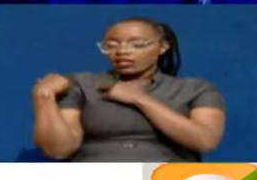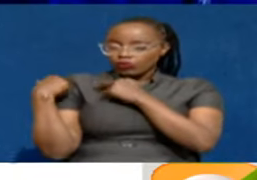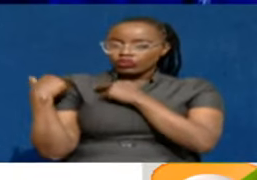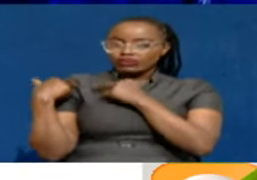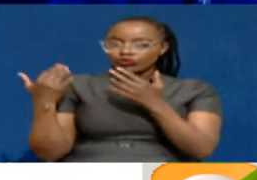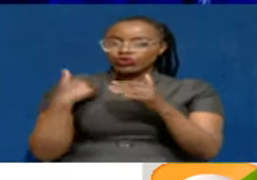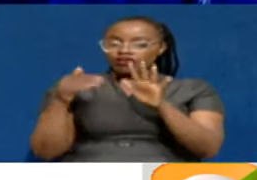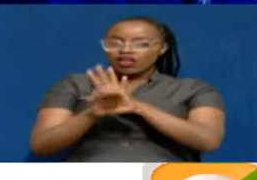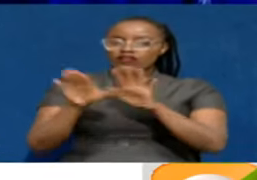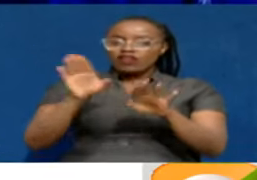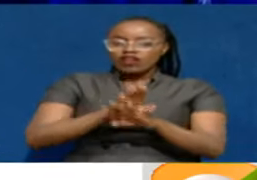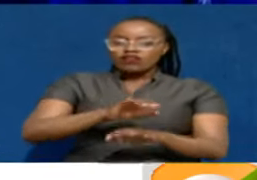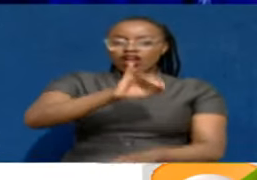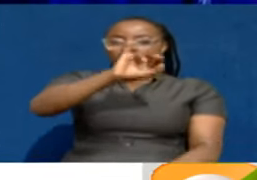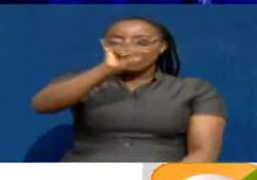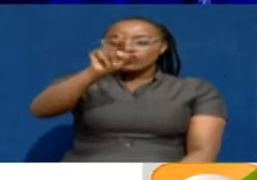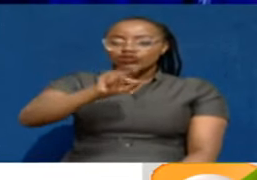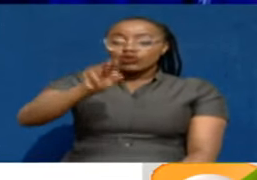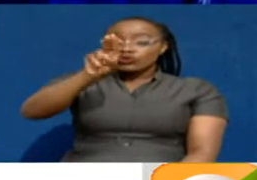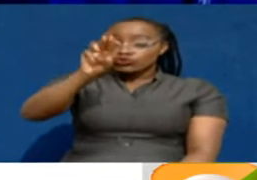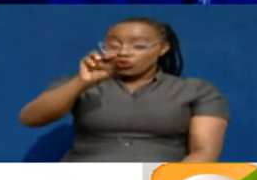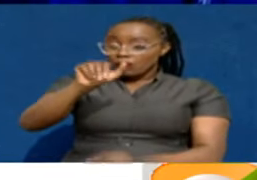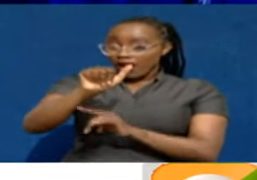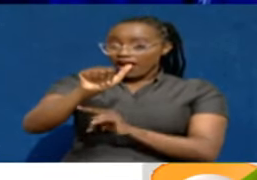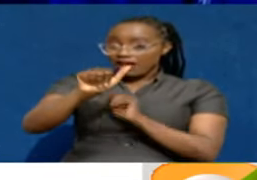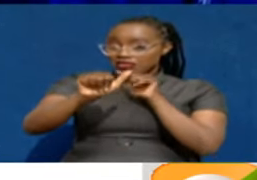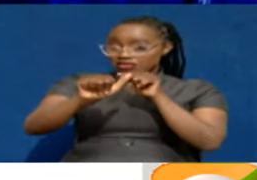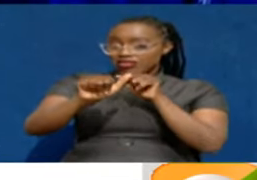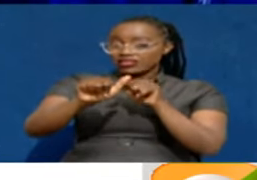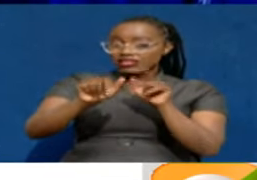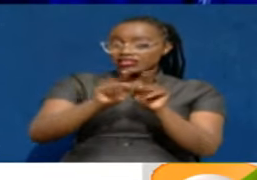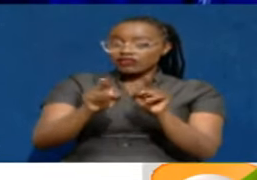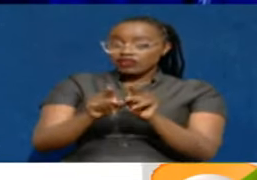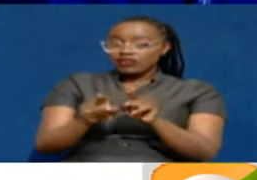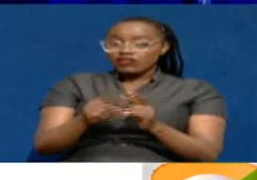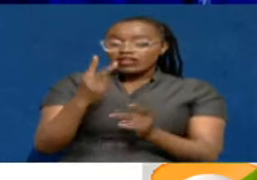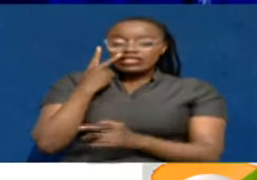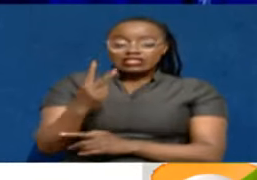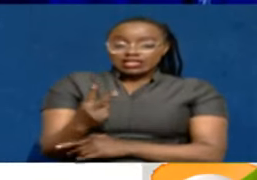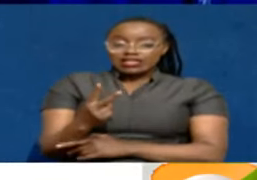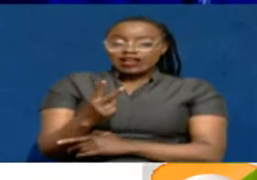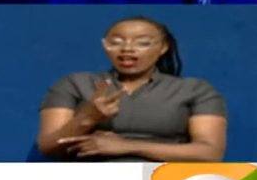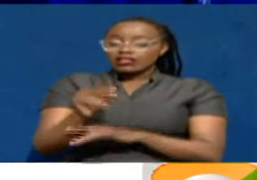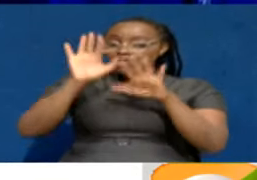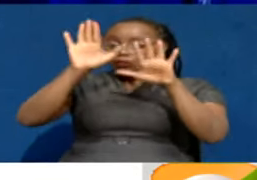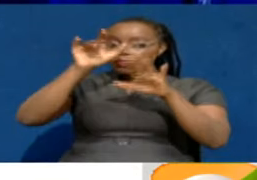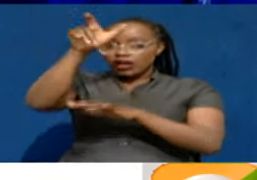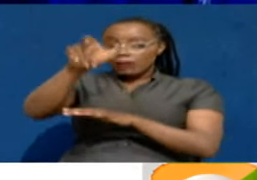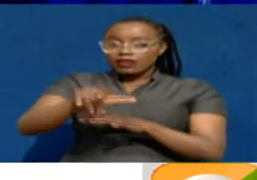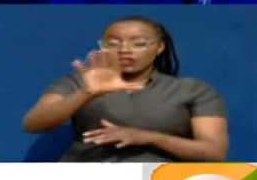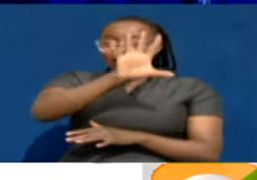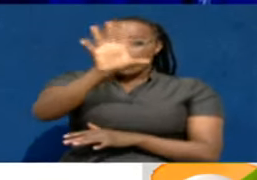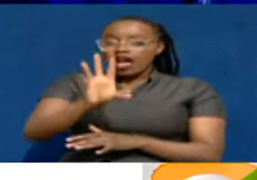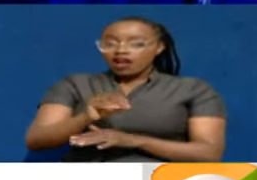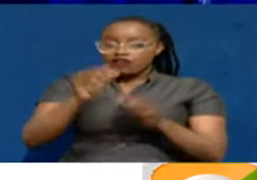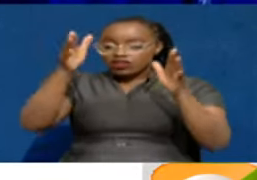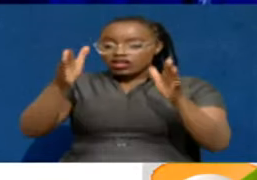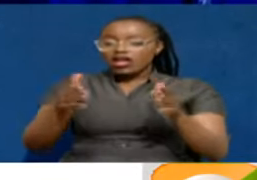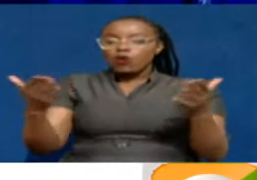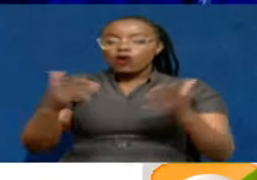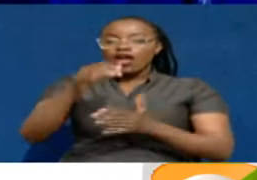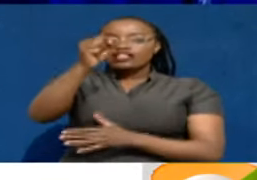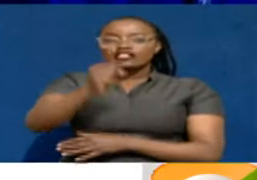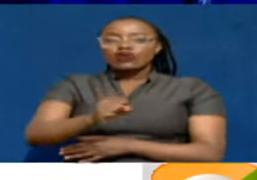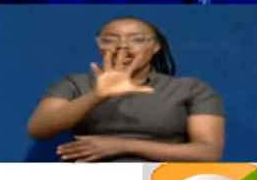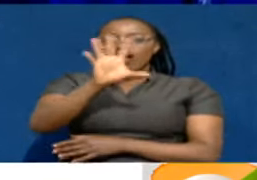of who Jacob Zuma is, he is highly regarded among the Africans in